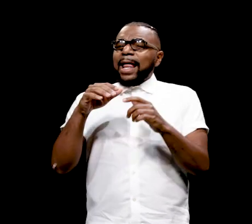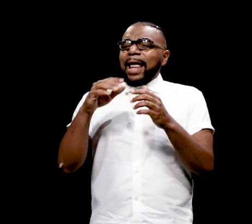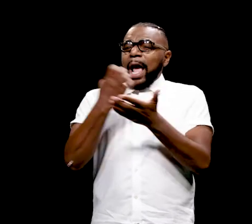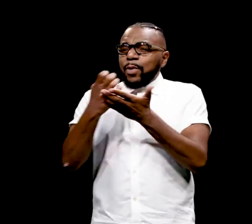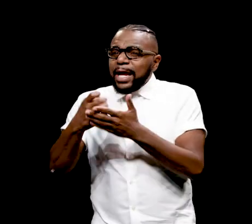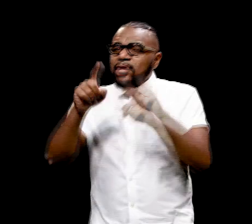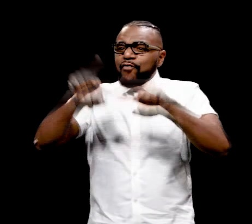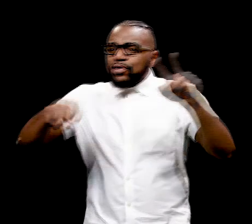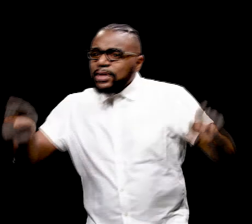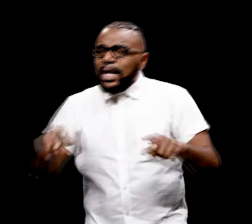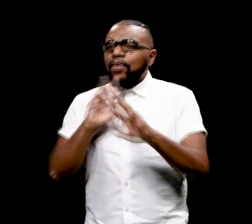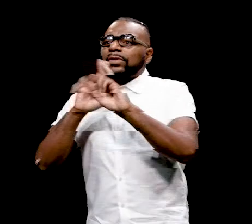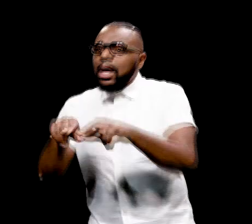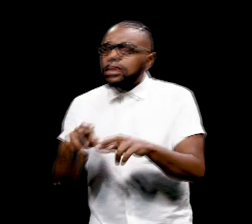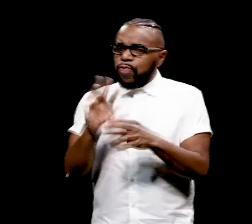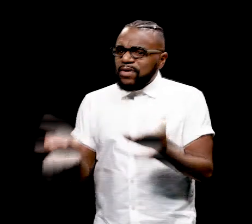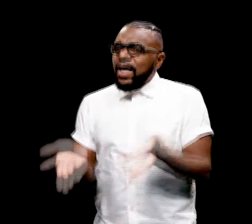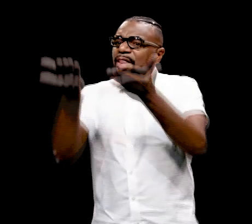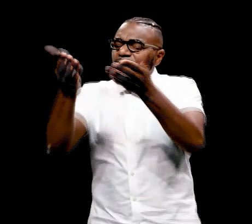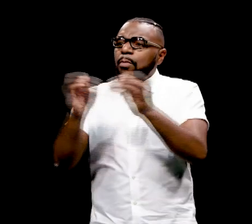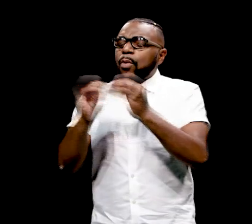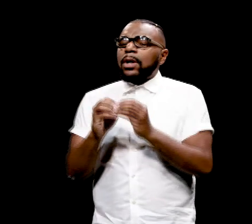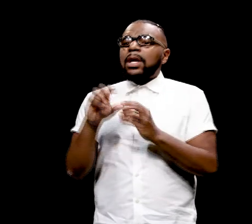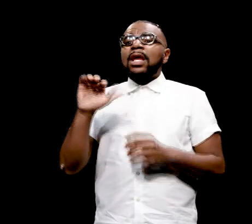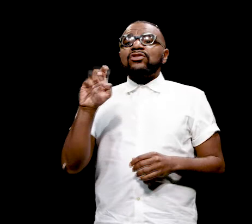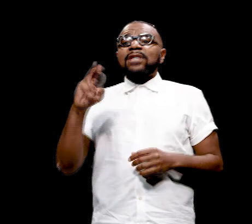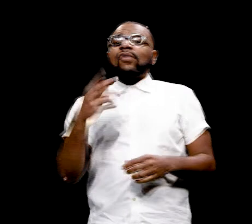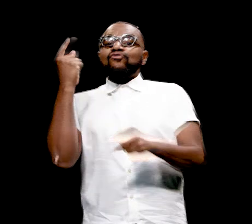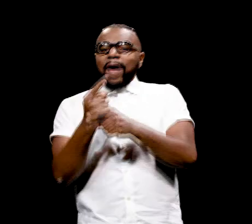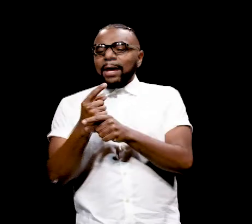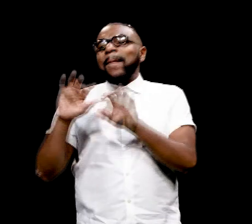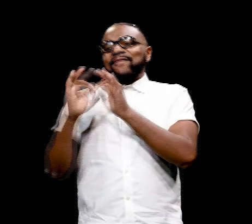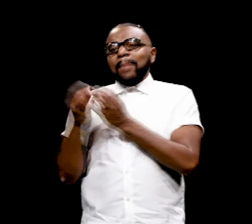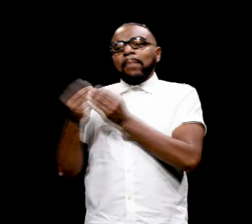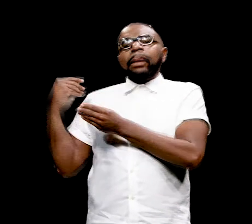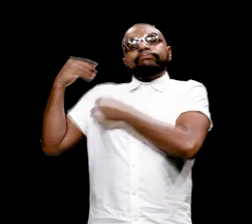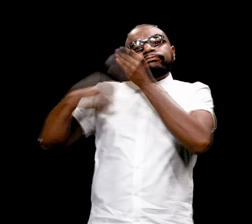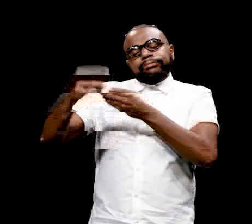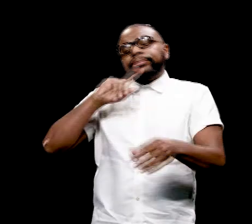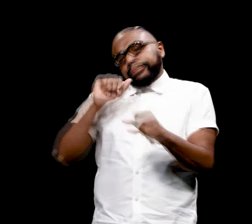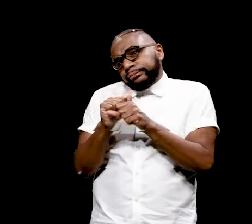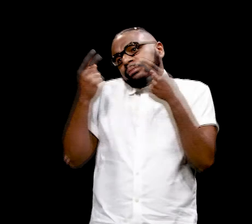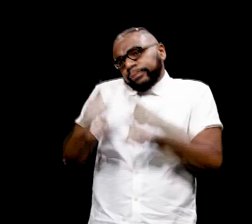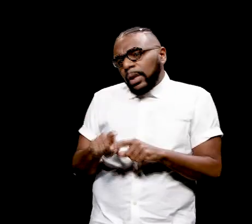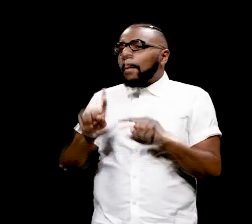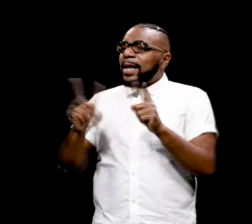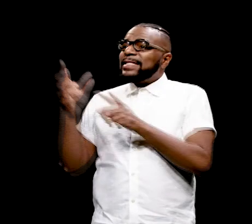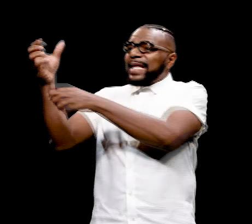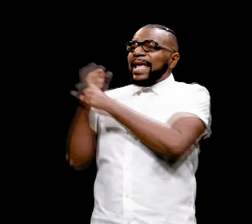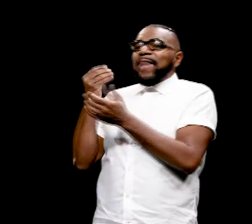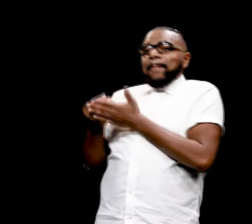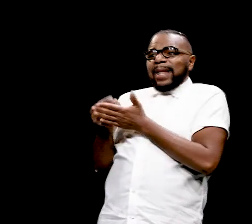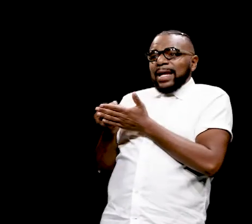those responses. Sarah is right that I did inherit money. That is true. But in order to get it, my